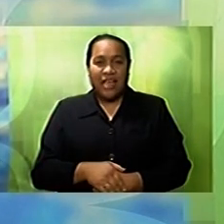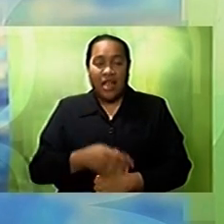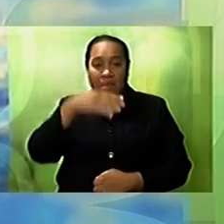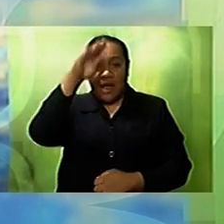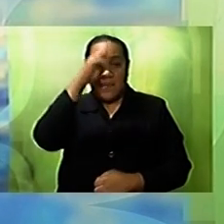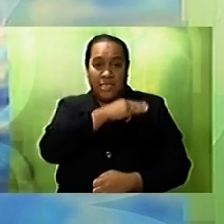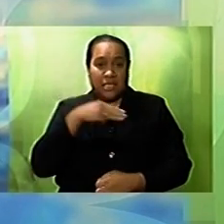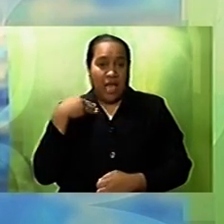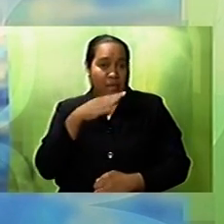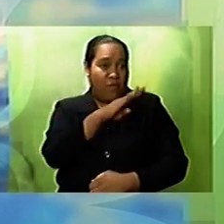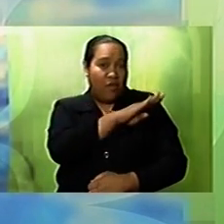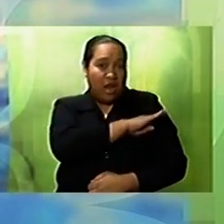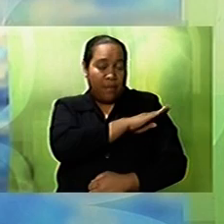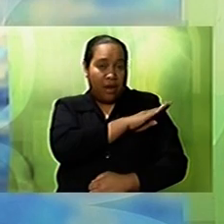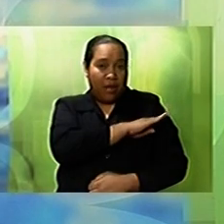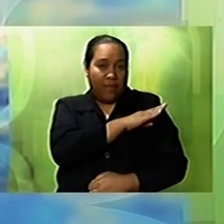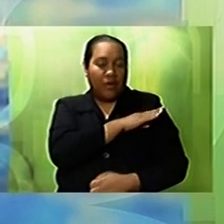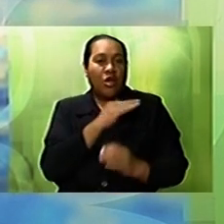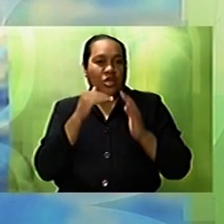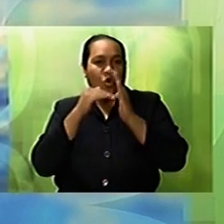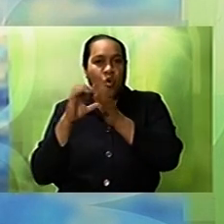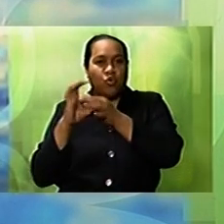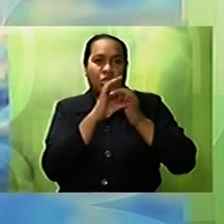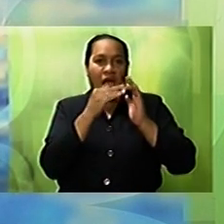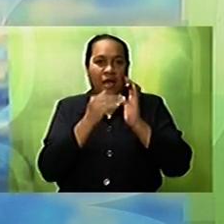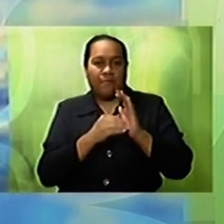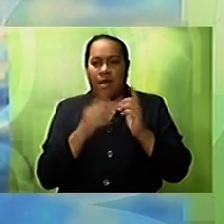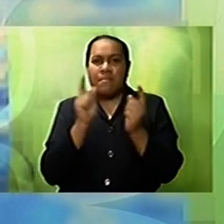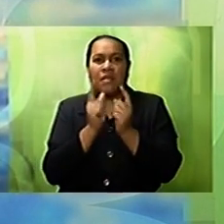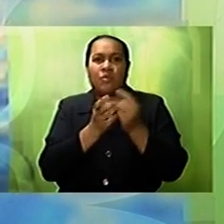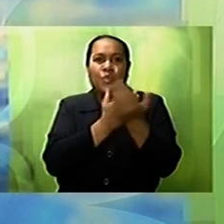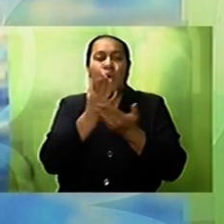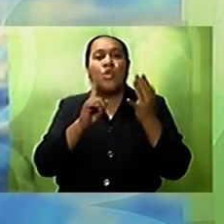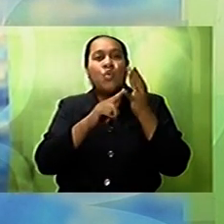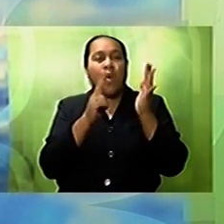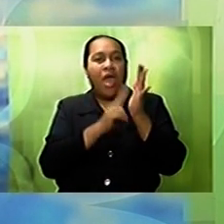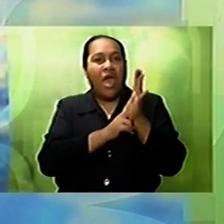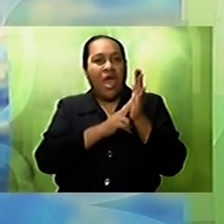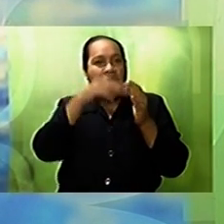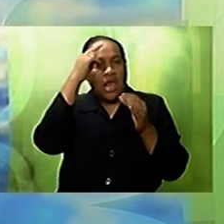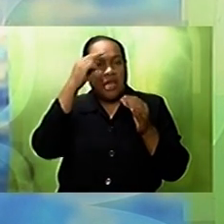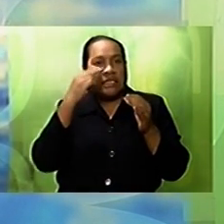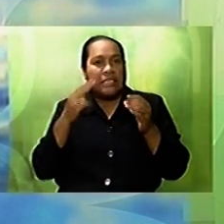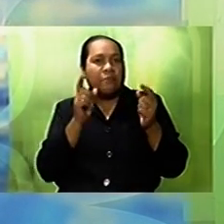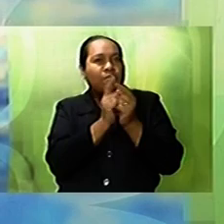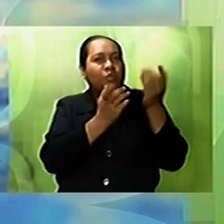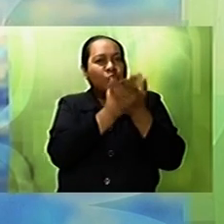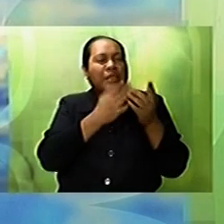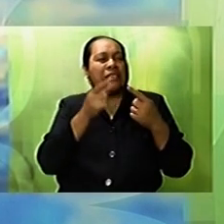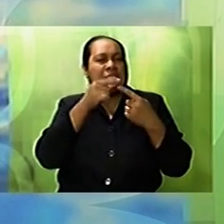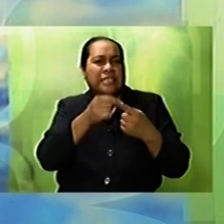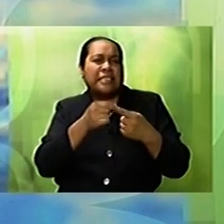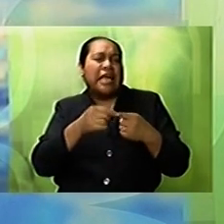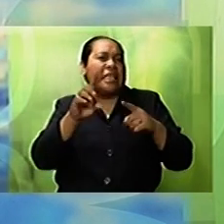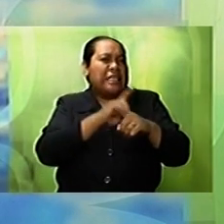Voreqe Bainimarama today co-chaired a high-level of meeting at the United Nations addressing desertification, land degradation